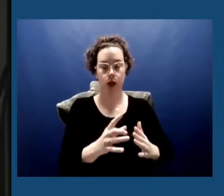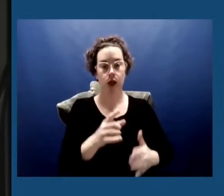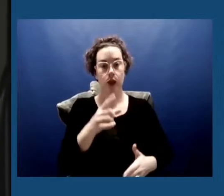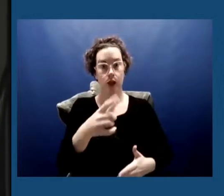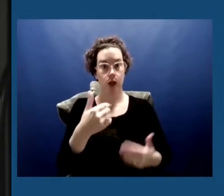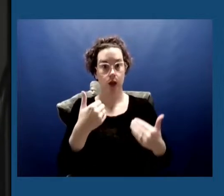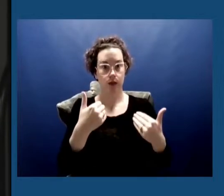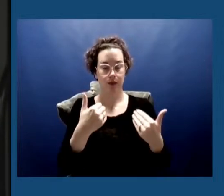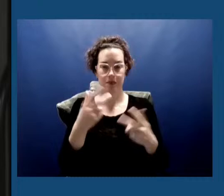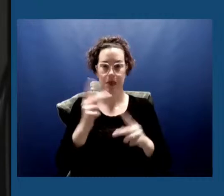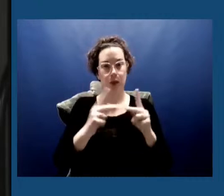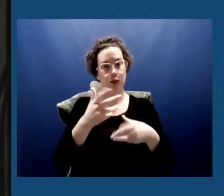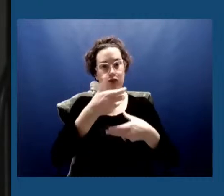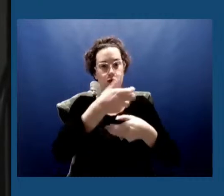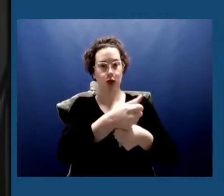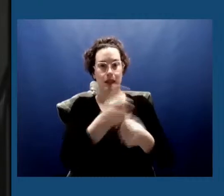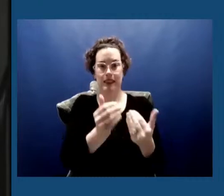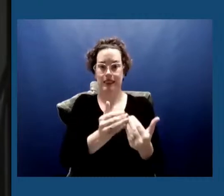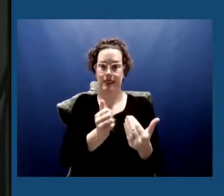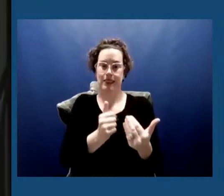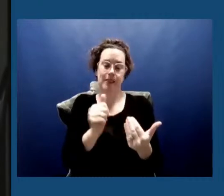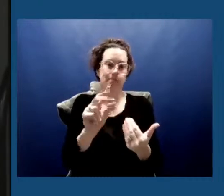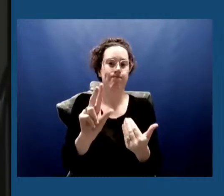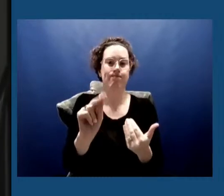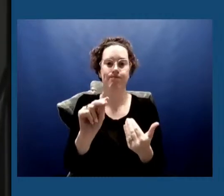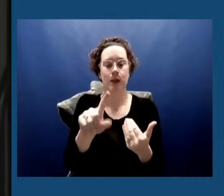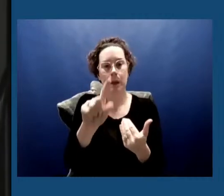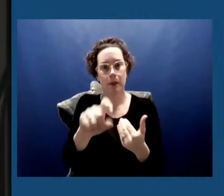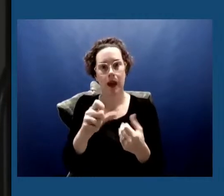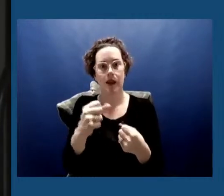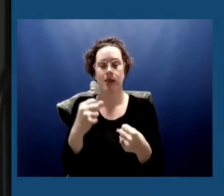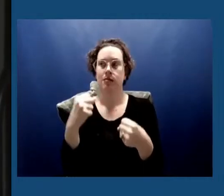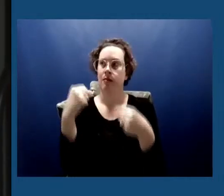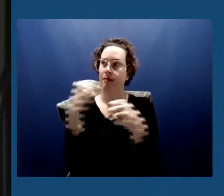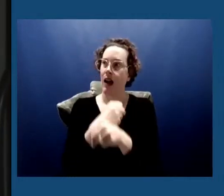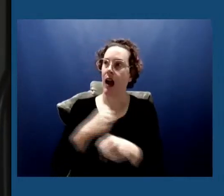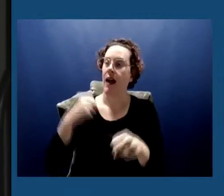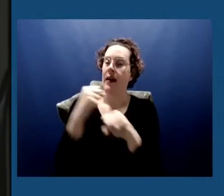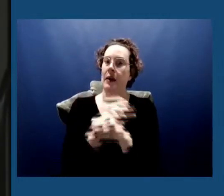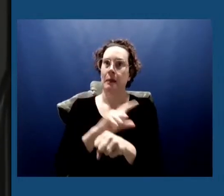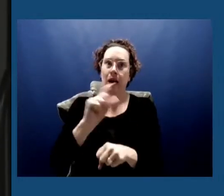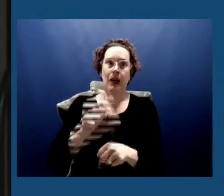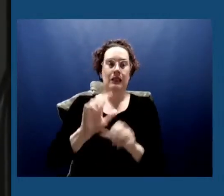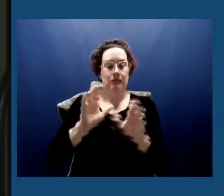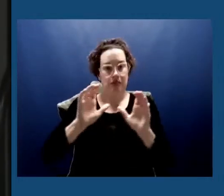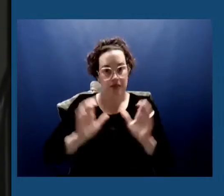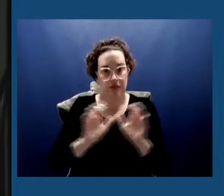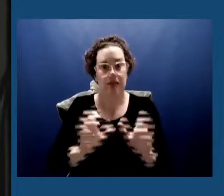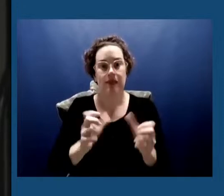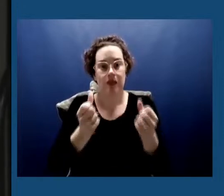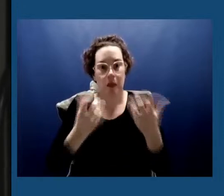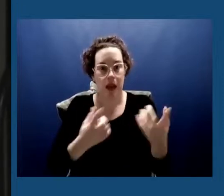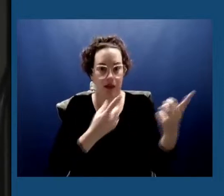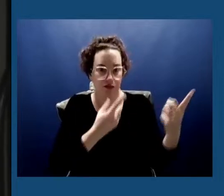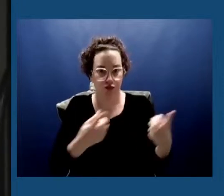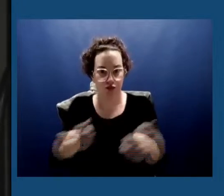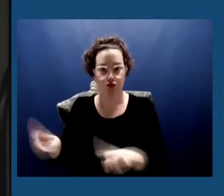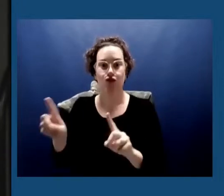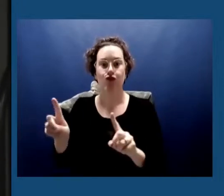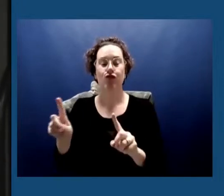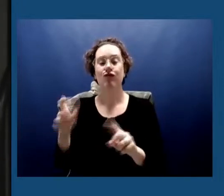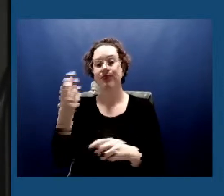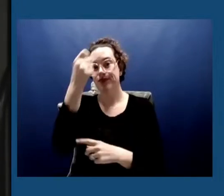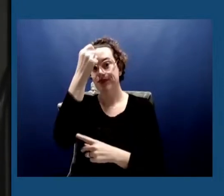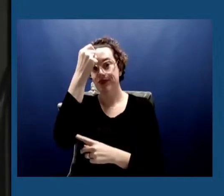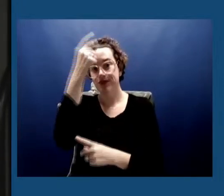doubt. You have to fight for a lot of things to happen. And so when the Secretary